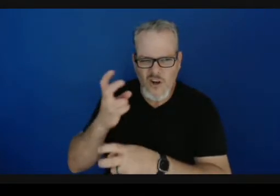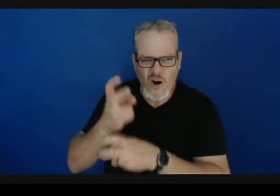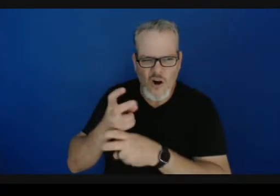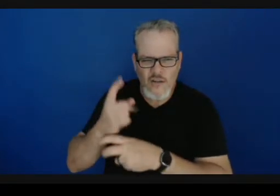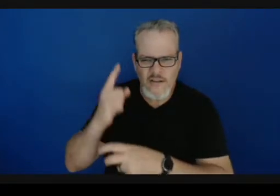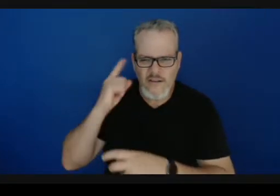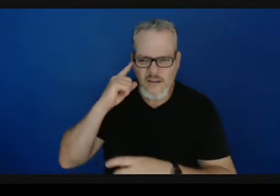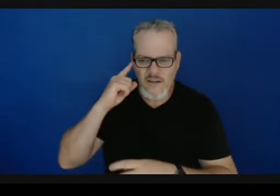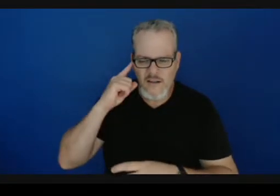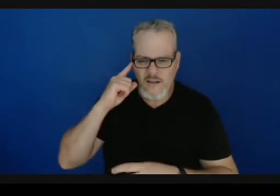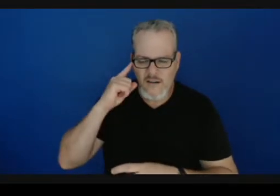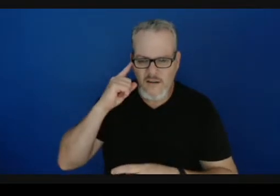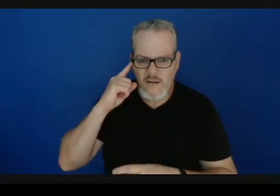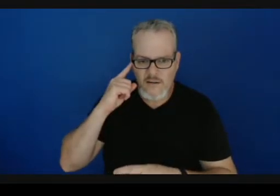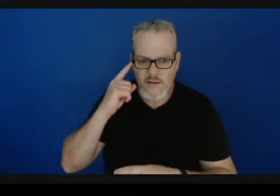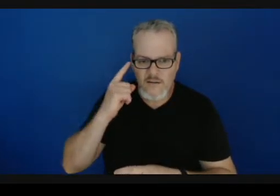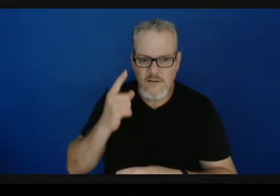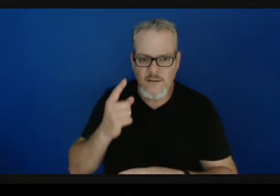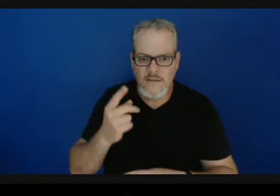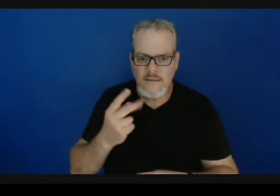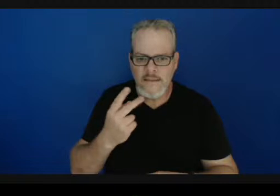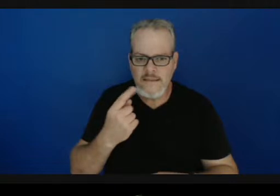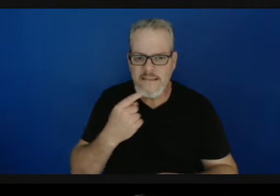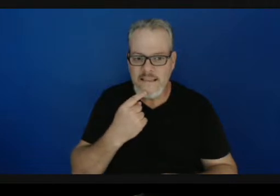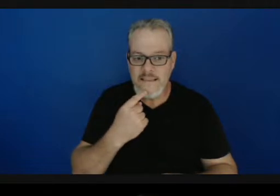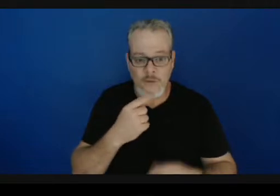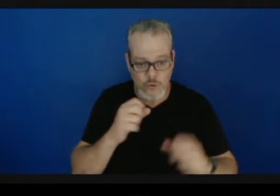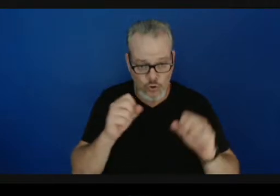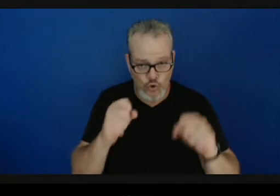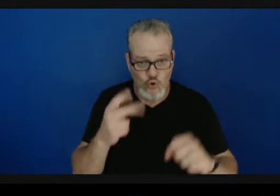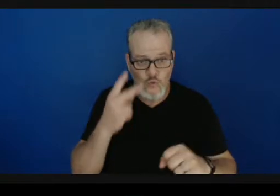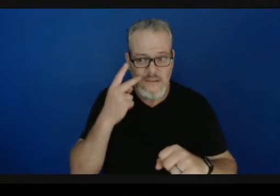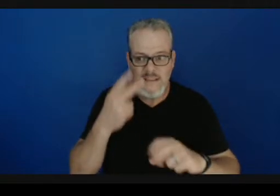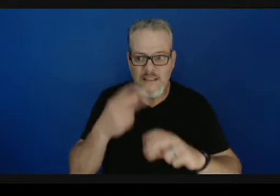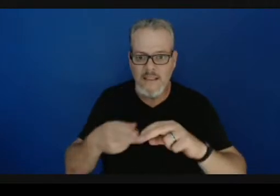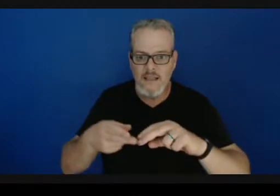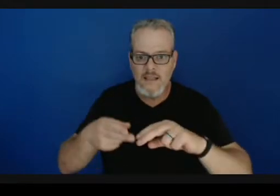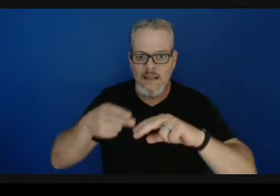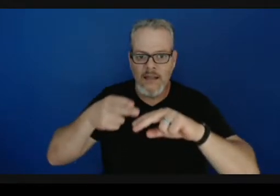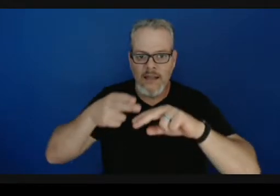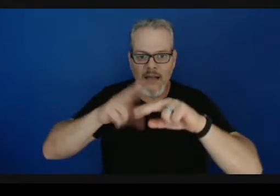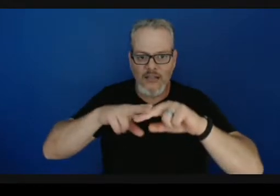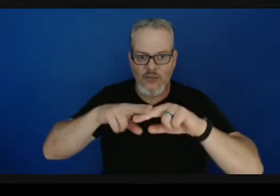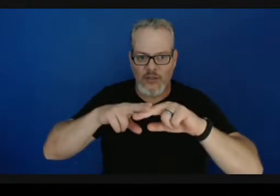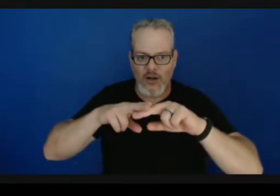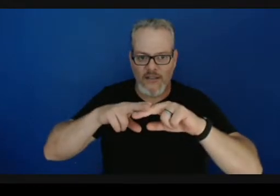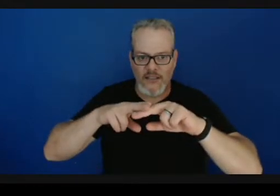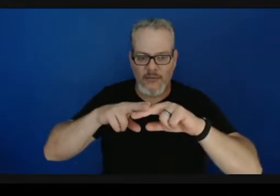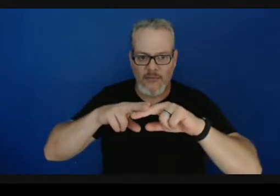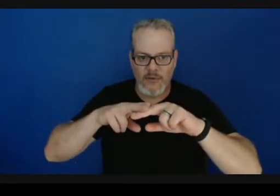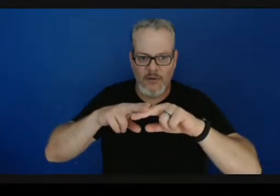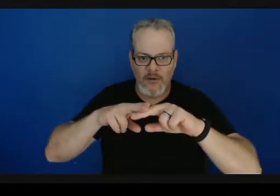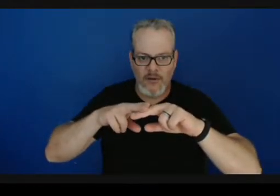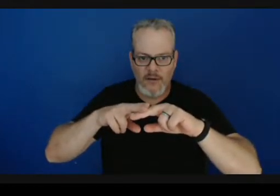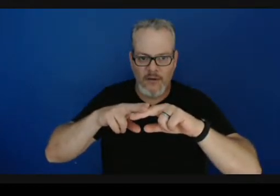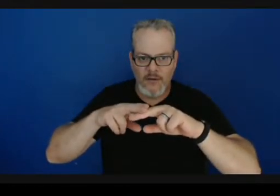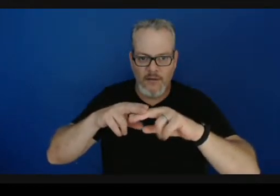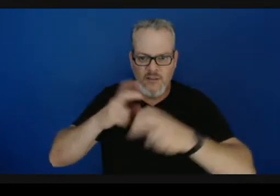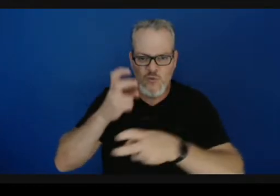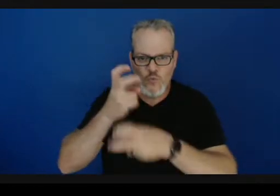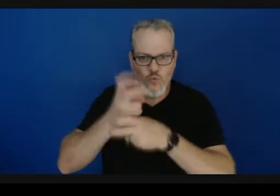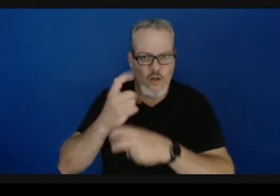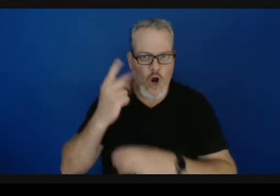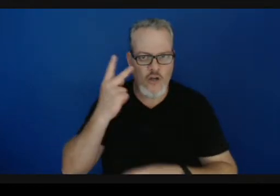see an increase in temperature that actually preceded the geophysical signatures by 2